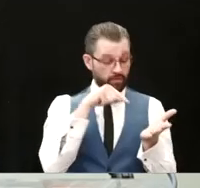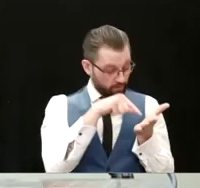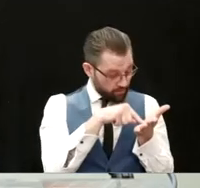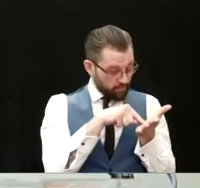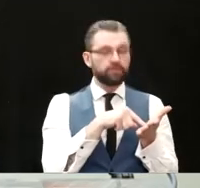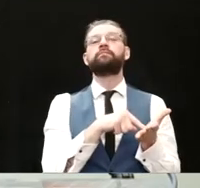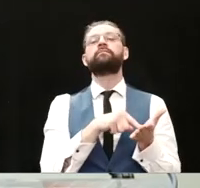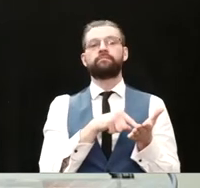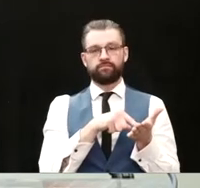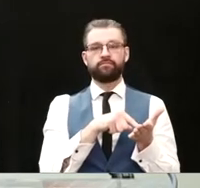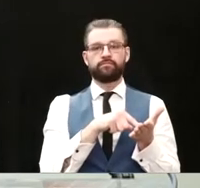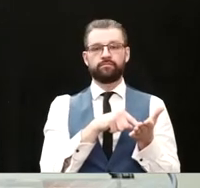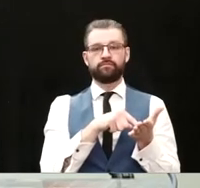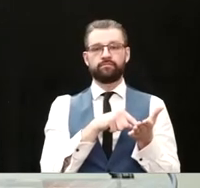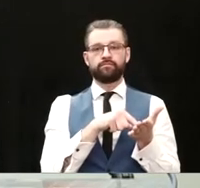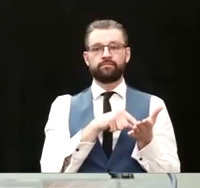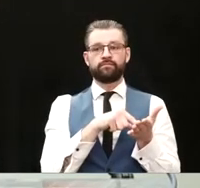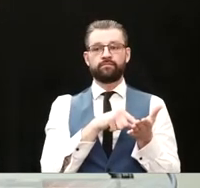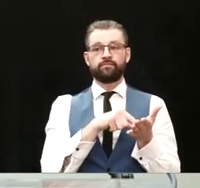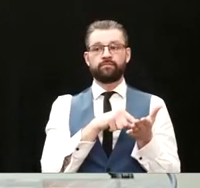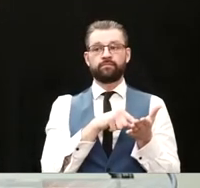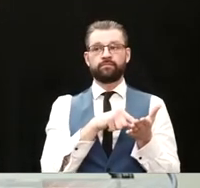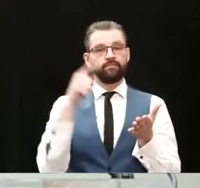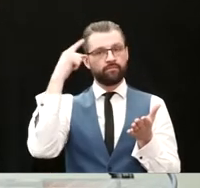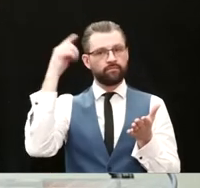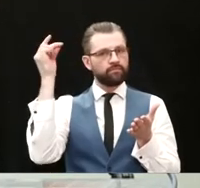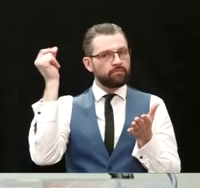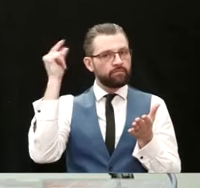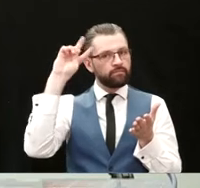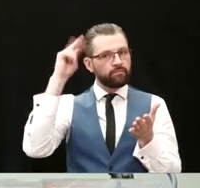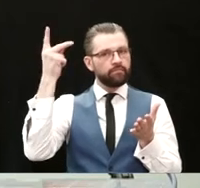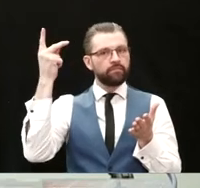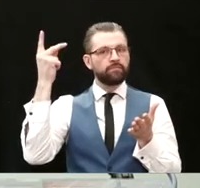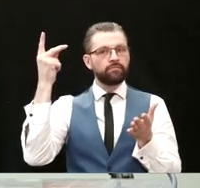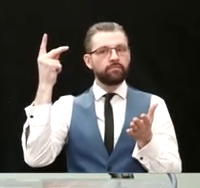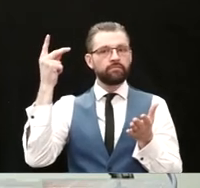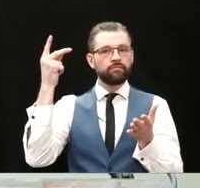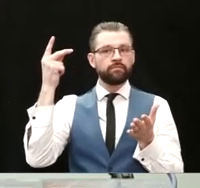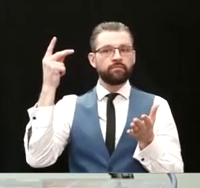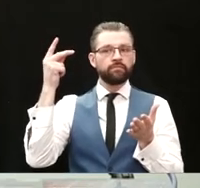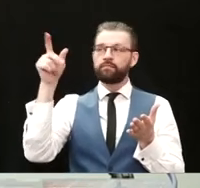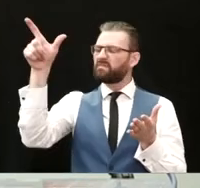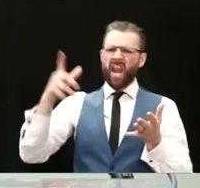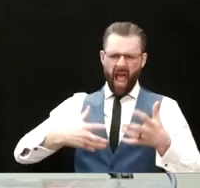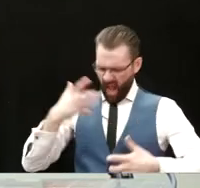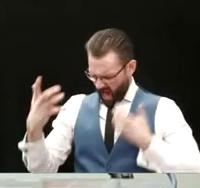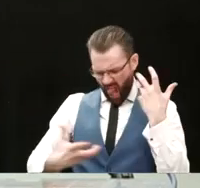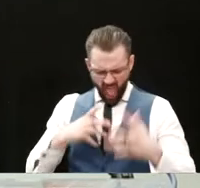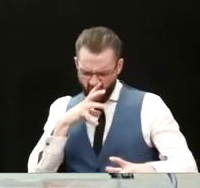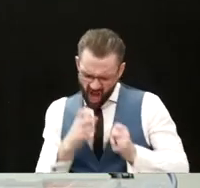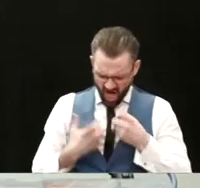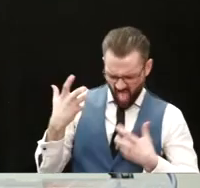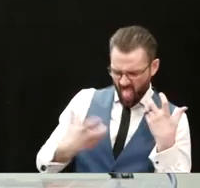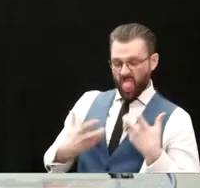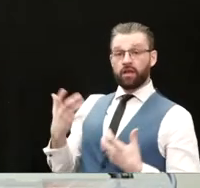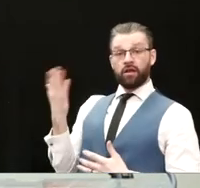of my football club. A switch was flicked. All the menace and anger and hatred that has